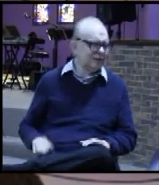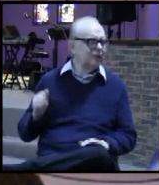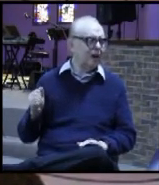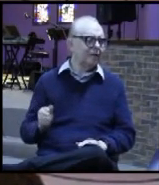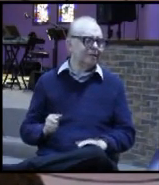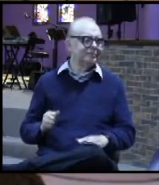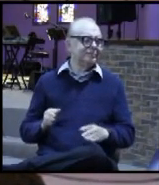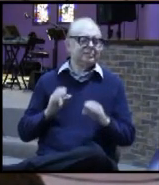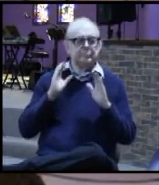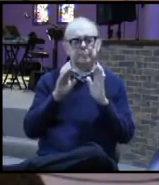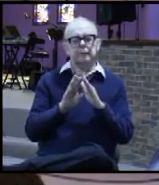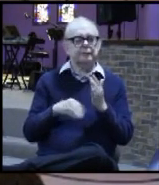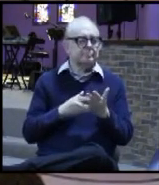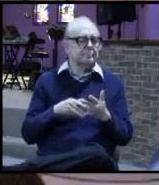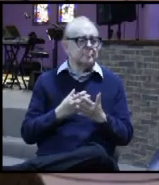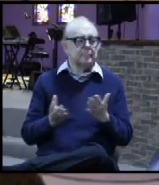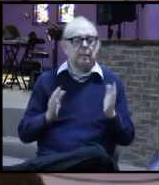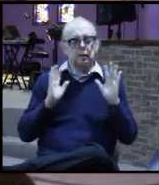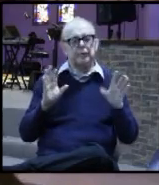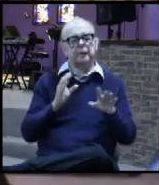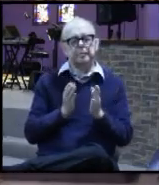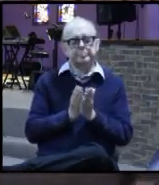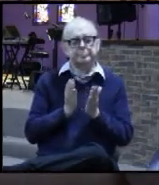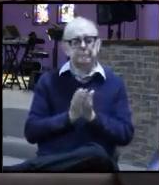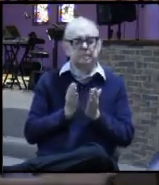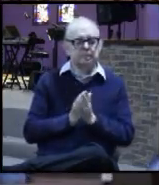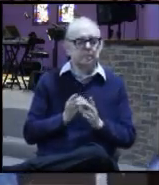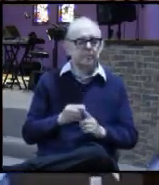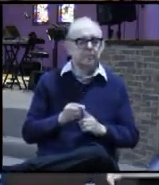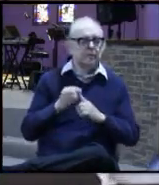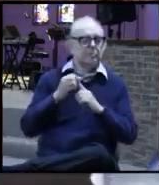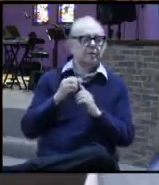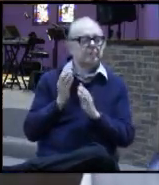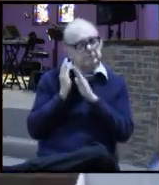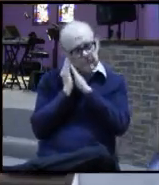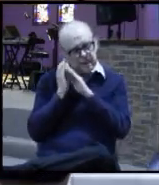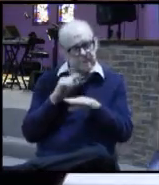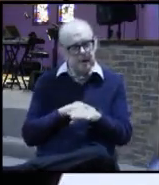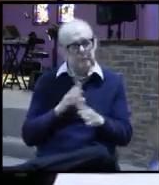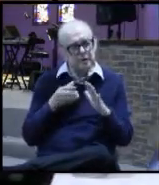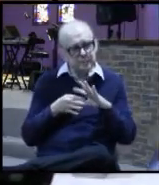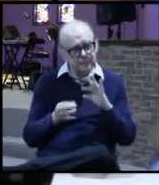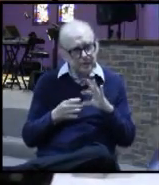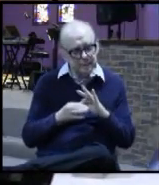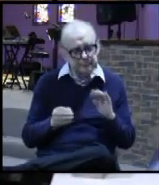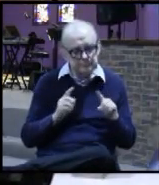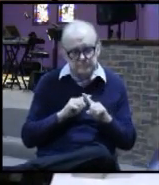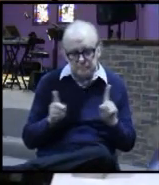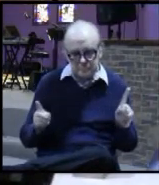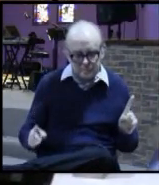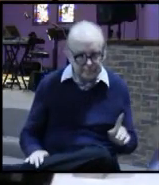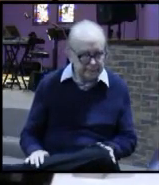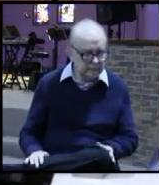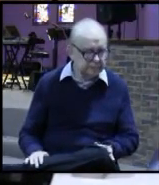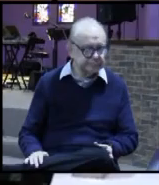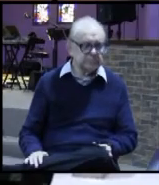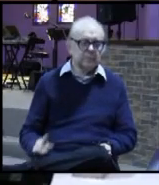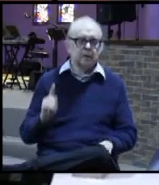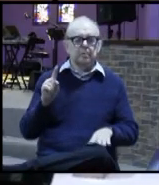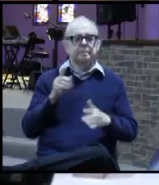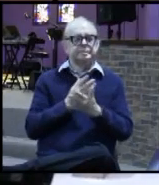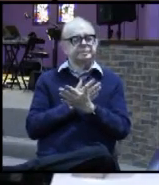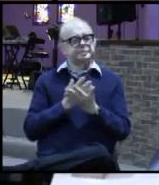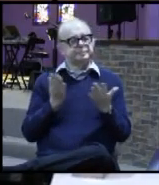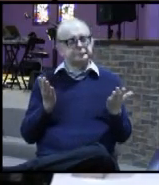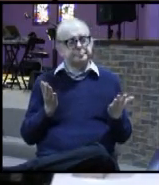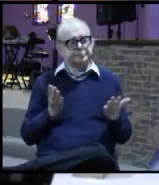and all of the stuff, but they make great books, especially bedtime stories and everything else. You know, it's kind of there. But one of the things